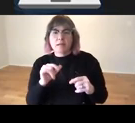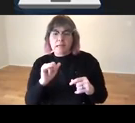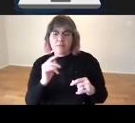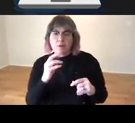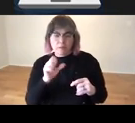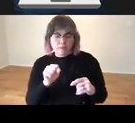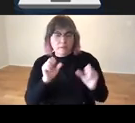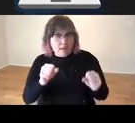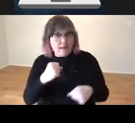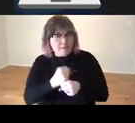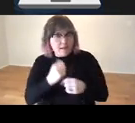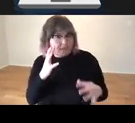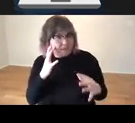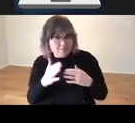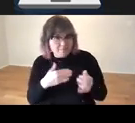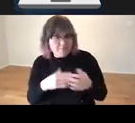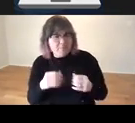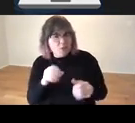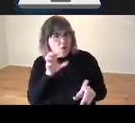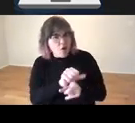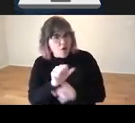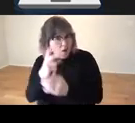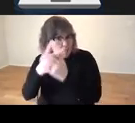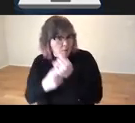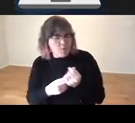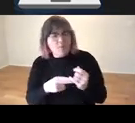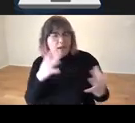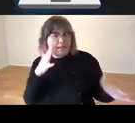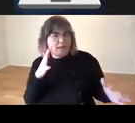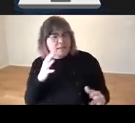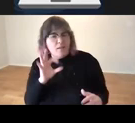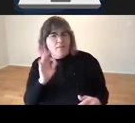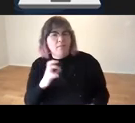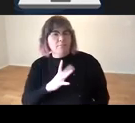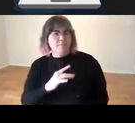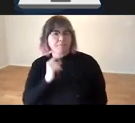sounds, and that's what we were able to capture in this, or they were able to capture in this sound file, which is pretty cool.